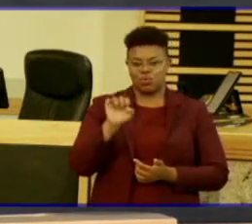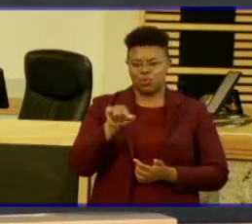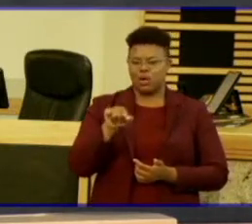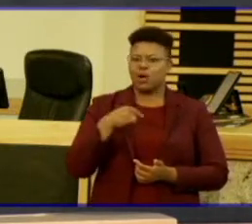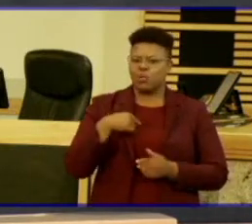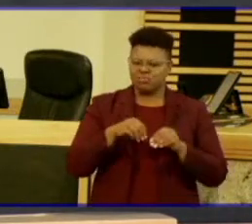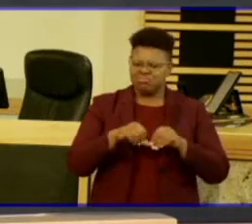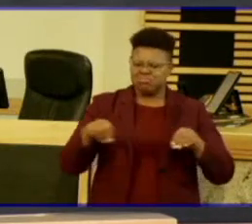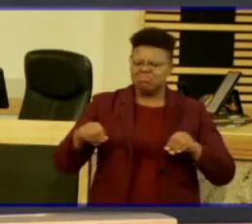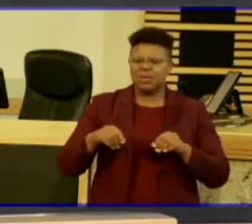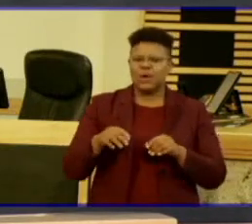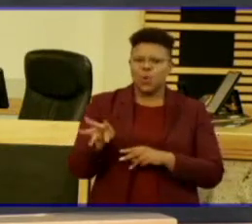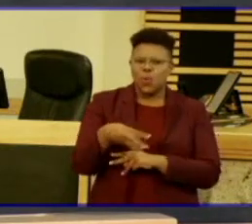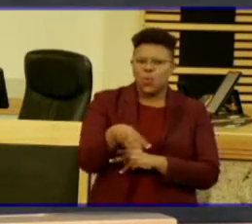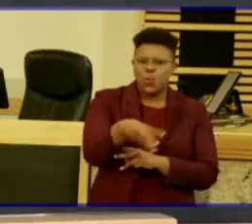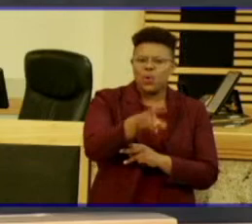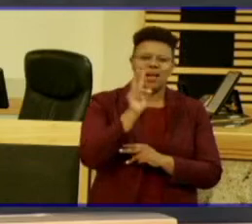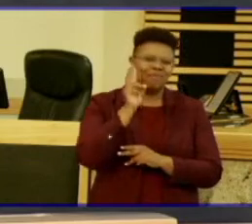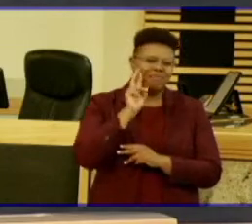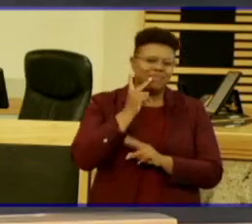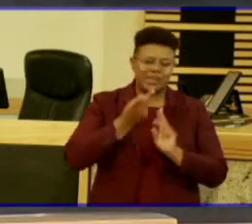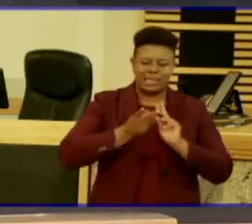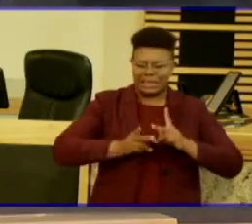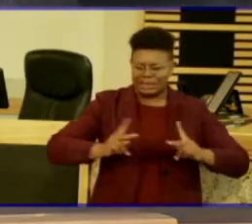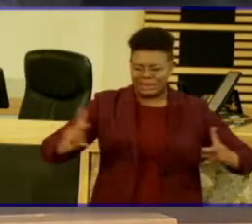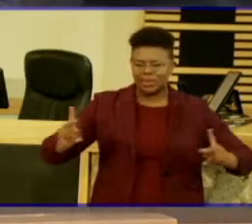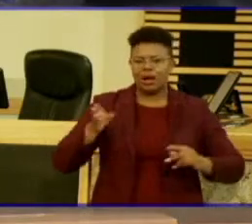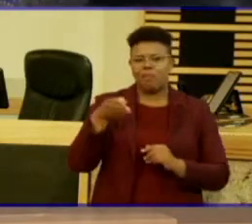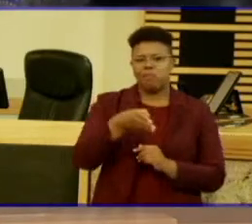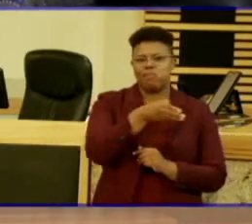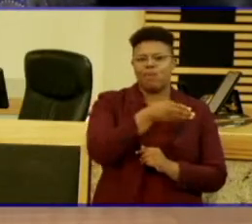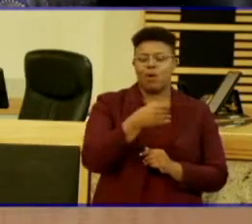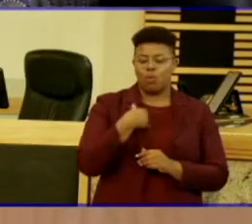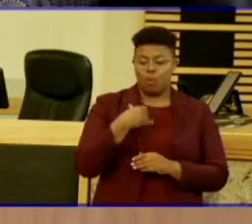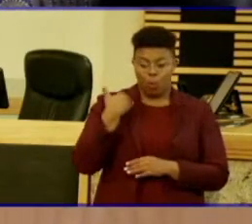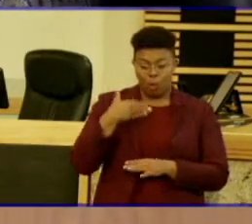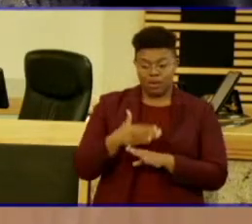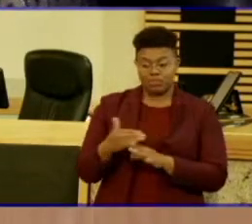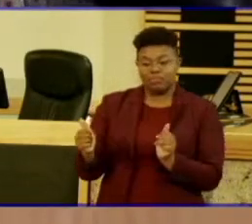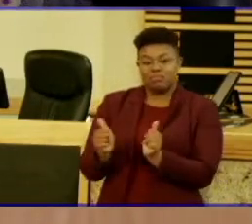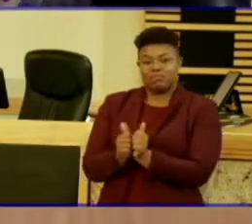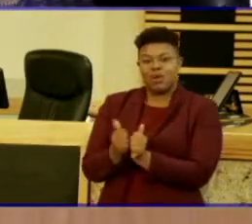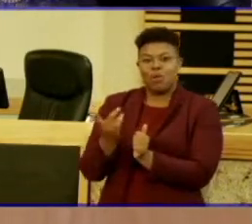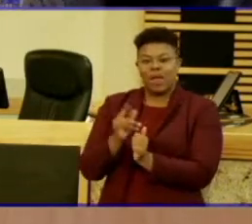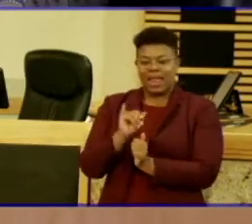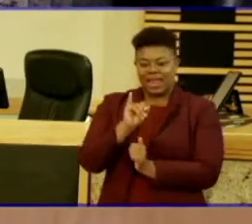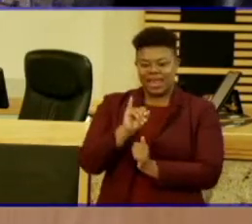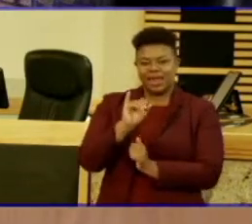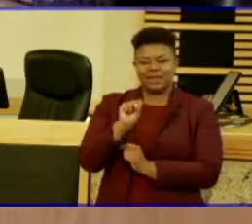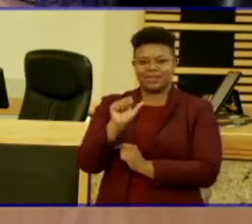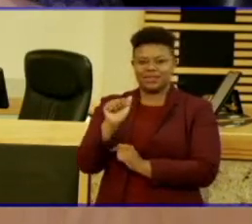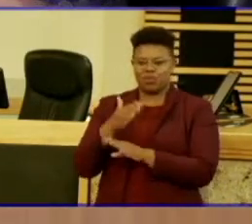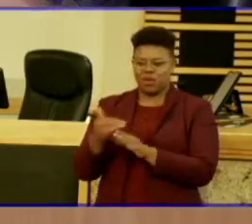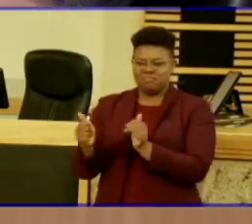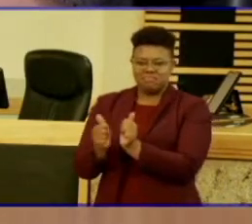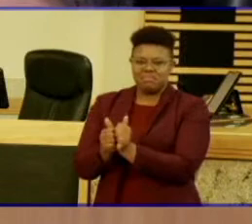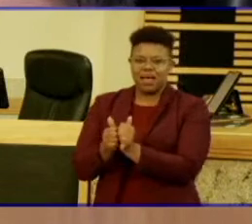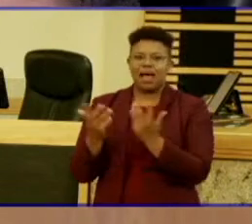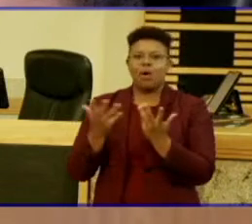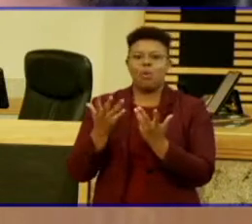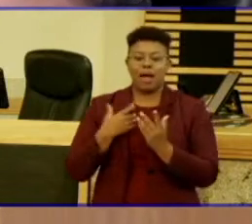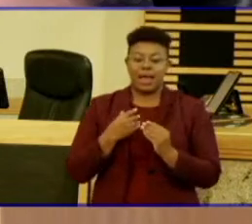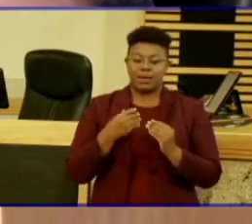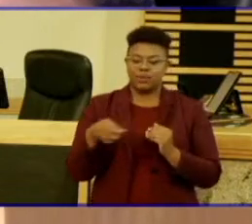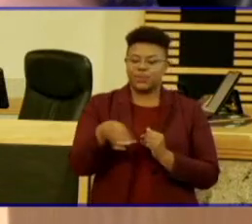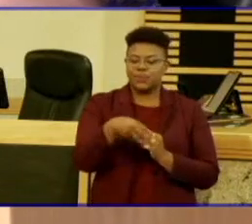100 hectares of vegetables. We will leverage the partnership with Infrastructure South Africa to refurbish infrastructure in our